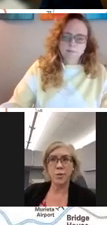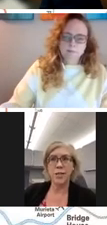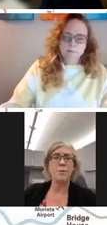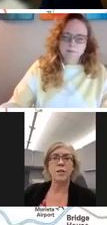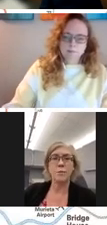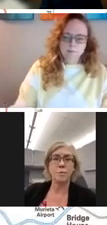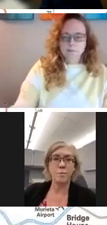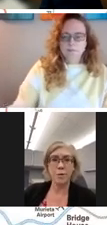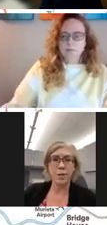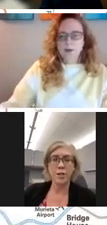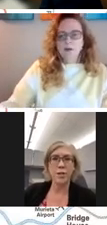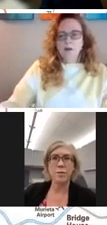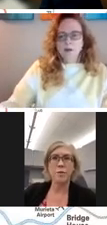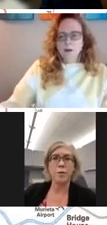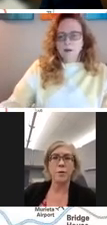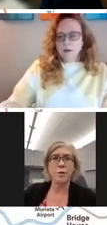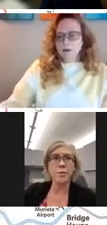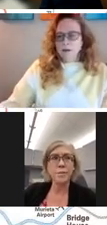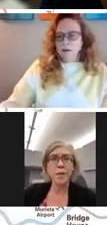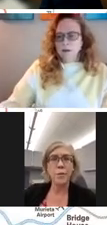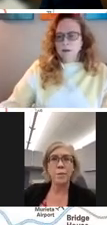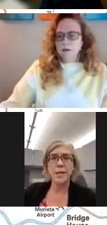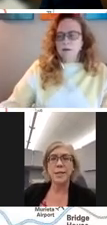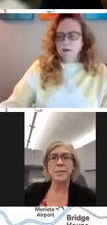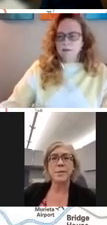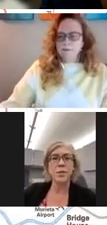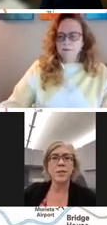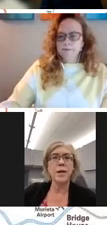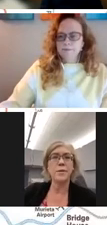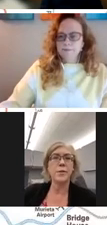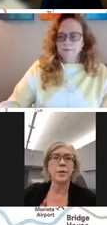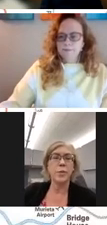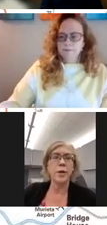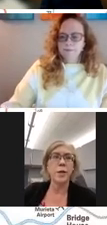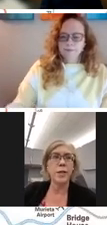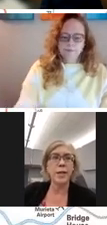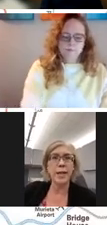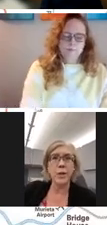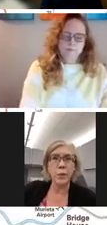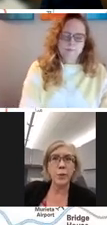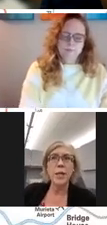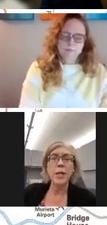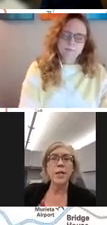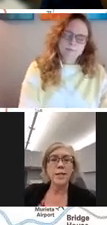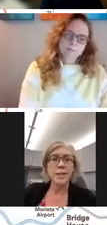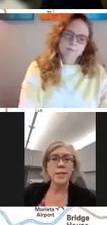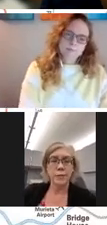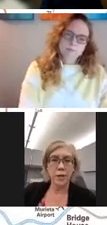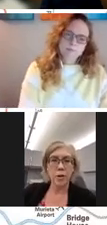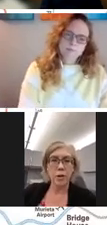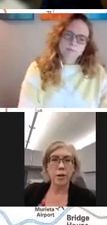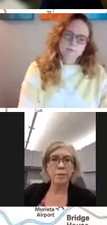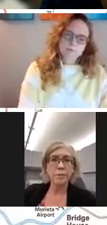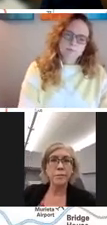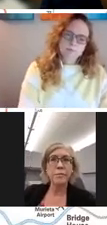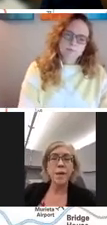trying to establish even better relationships for referral. One of my CSBG staff is currently working with a lady who is living